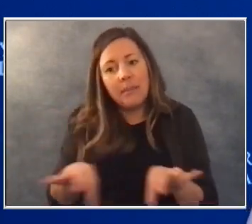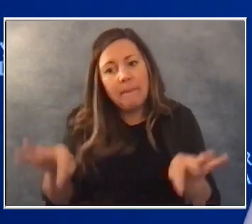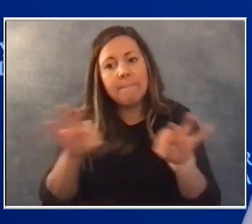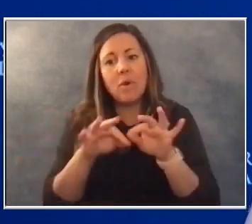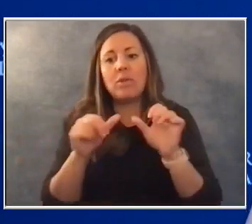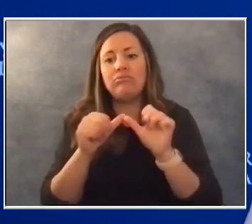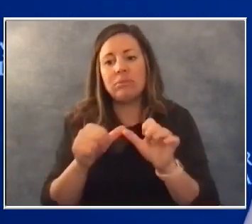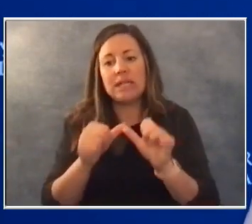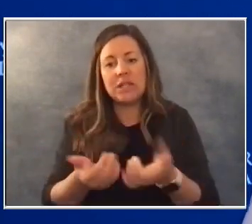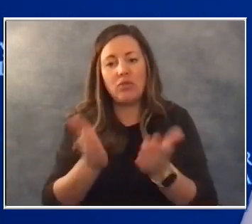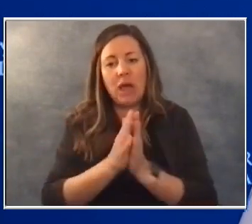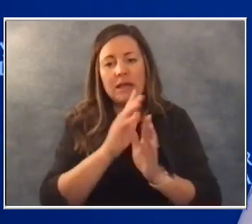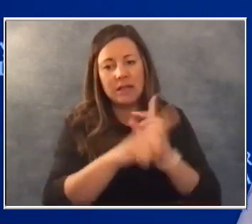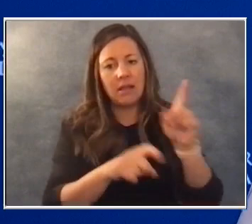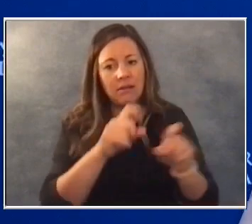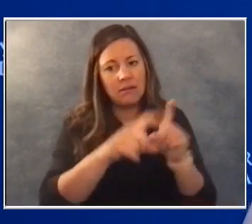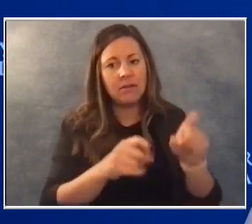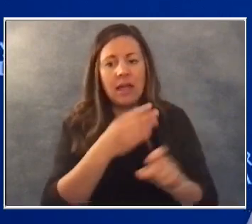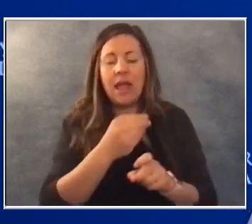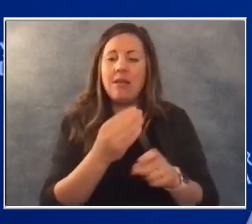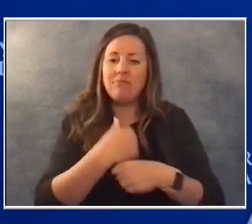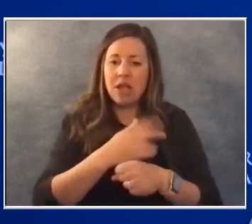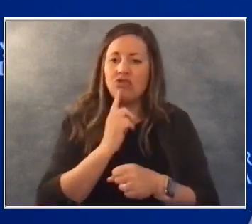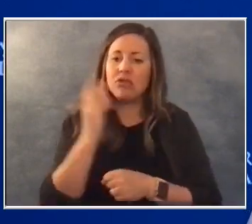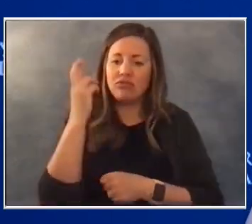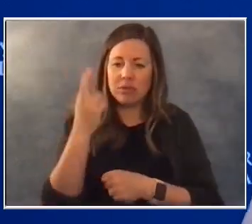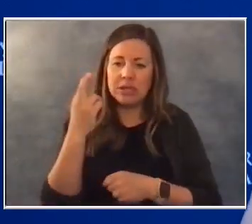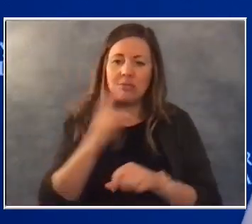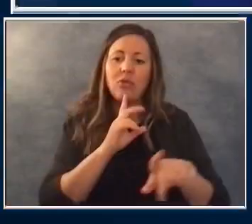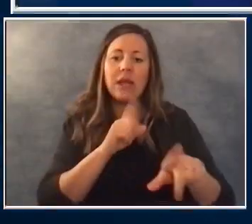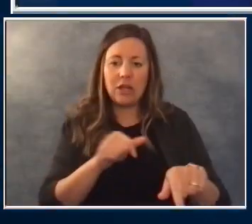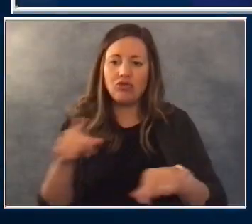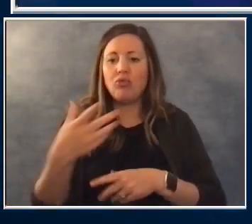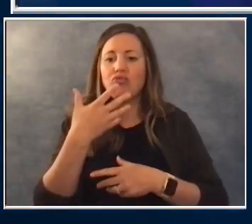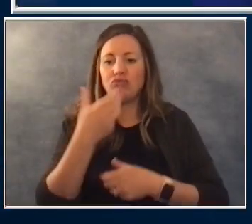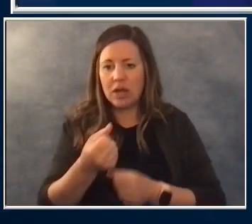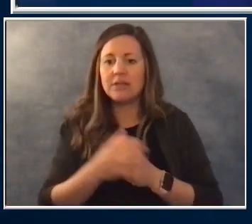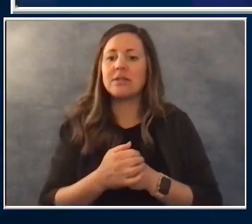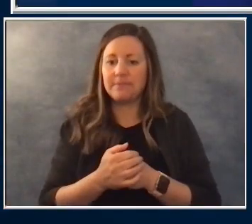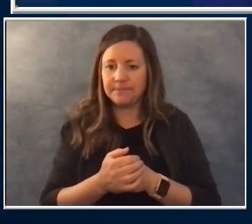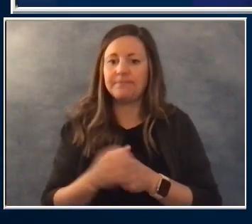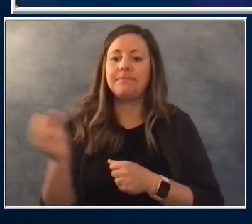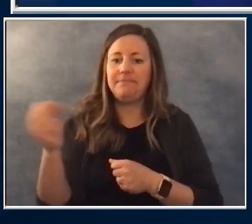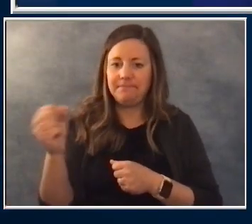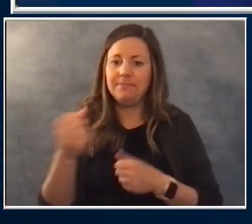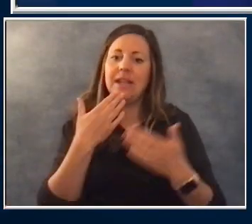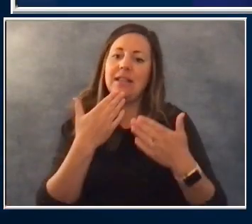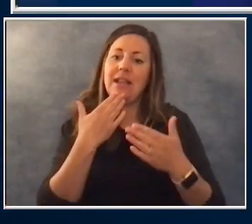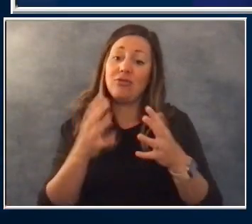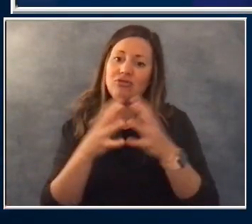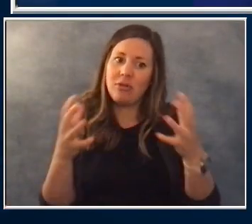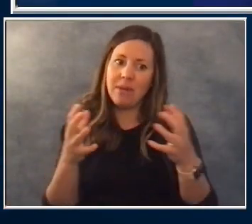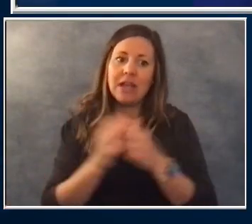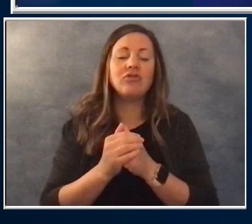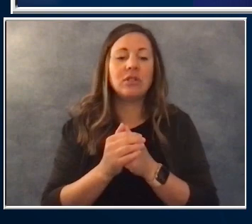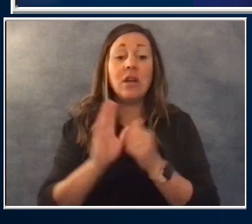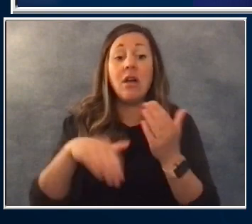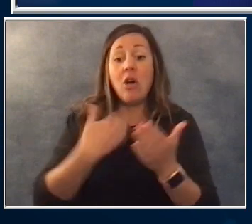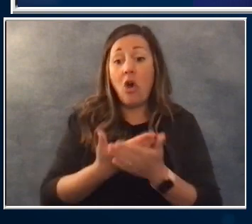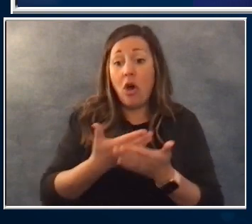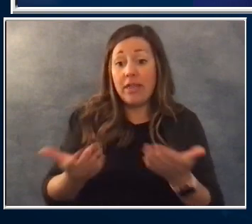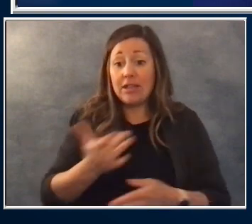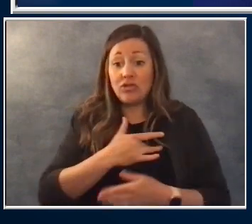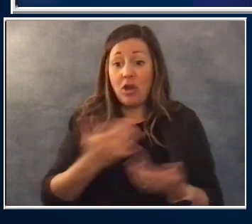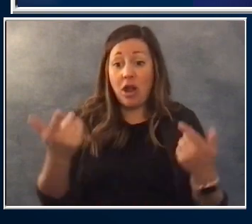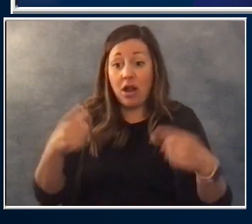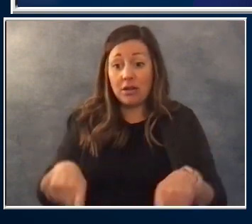questions and get those reasonable answers that you trust. Yep, good advice. Doc Hawk, thanks so much. All Things Heart is coming up at 10 a.m. Alexis Del